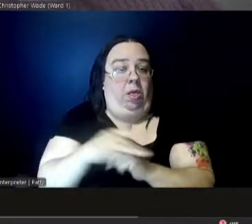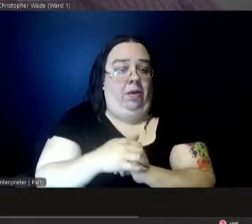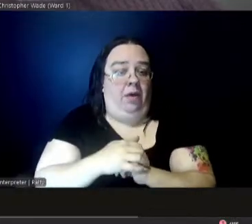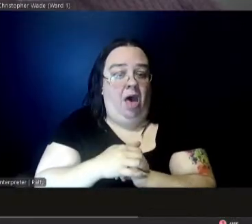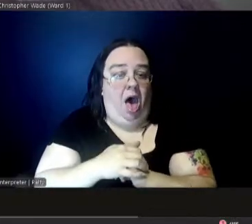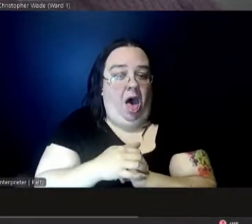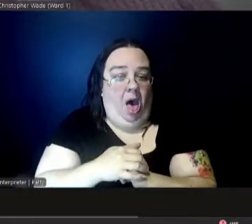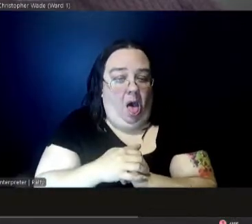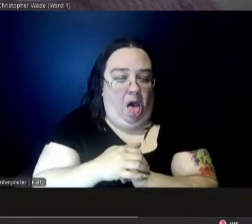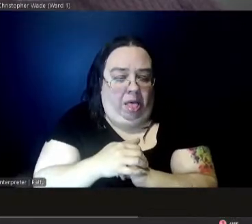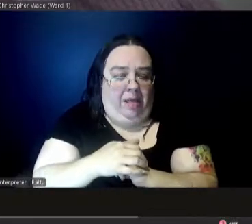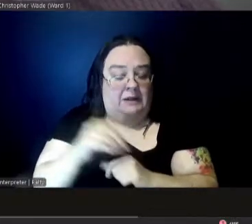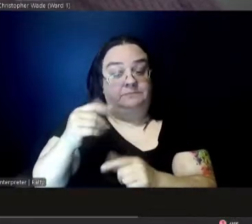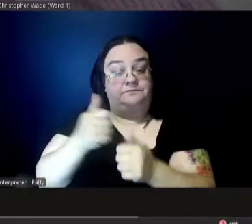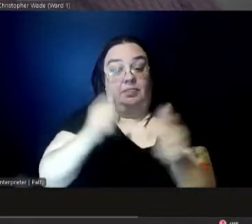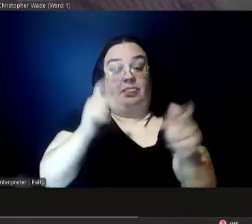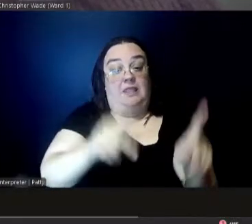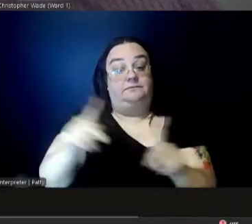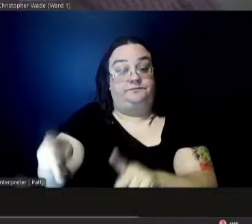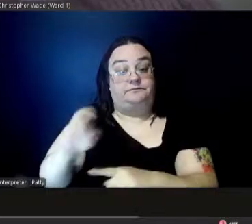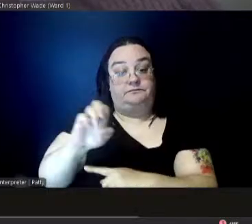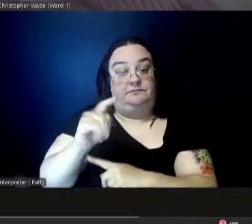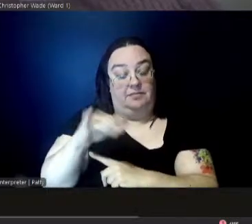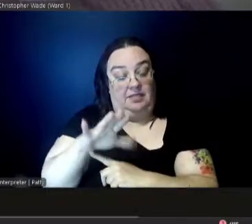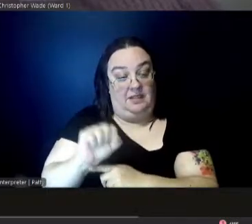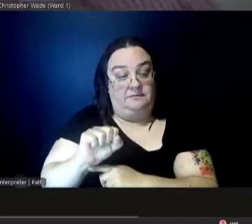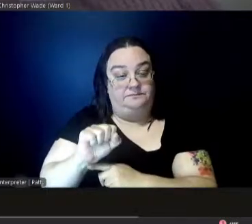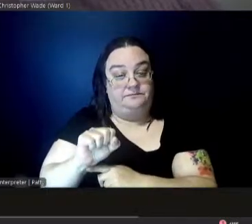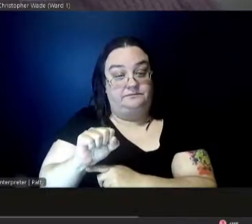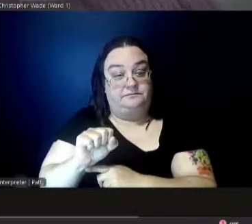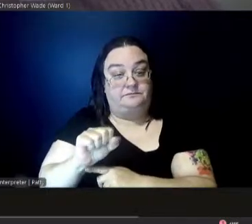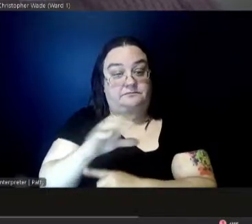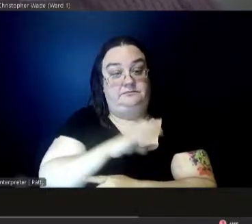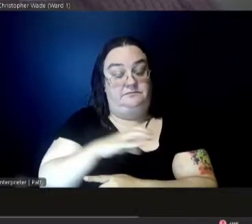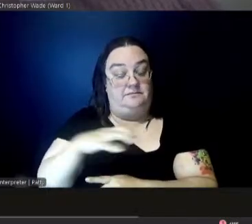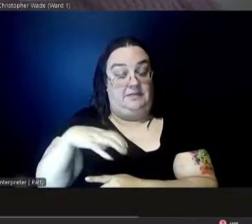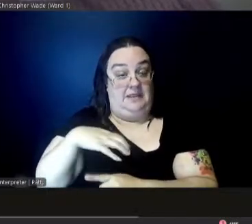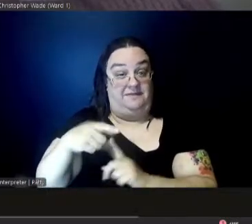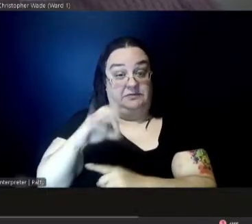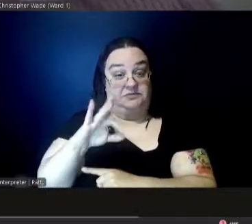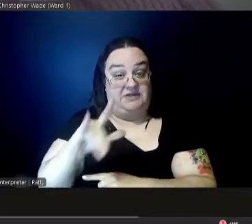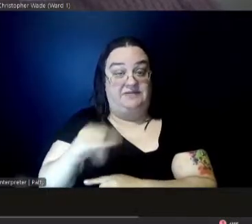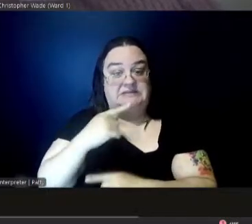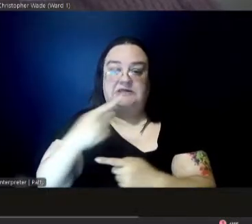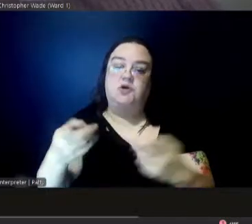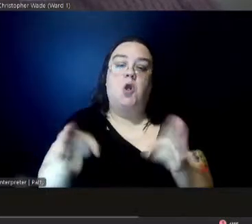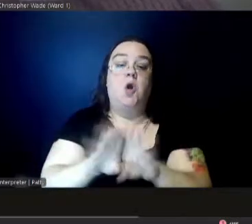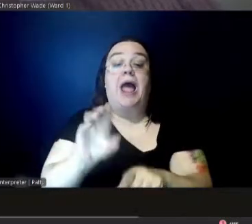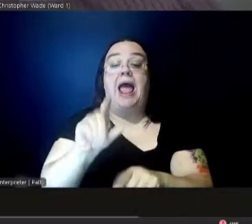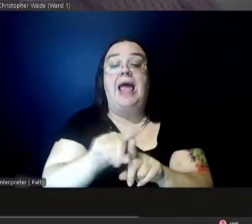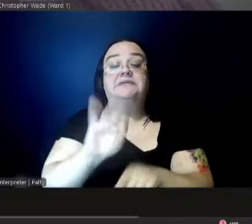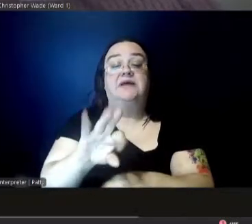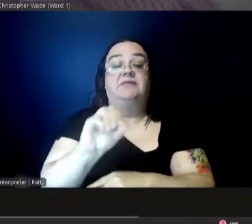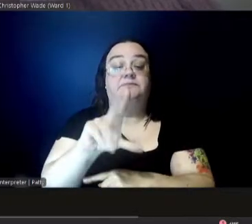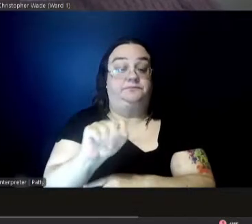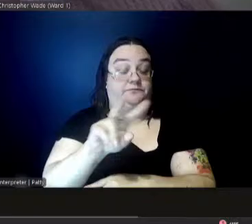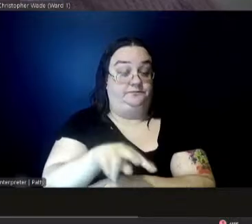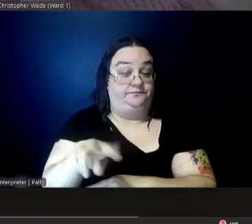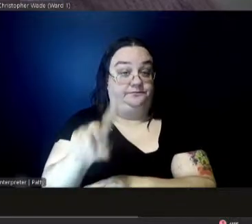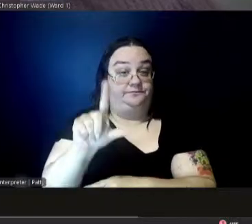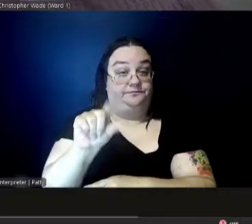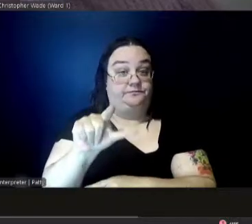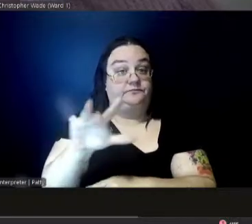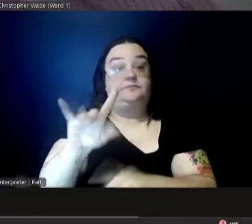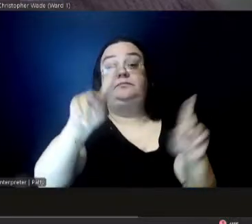Cheverly Ethics Commission, quote unquote, considers this matter closed. As of October 22nd, 2025, the Prince